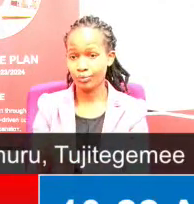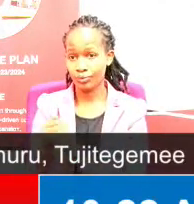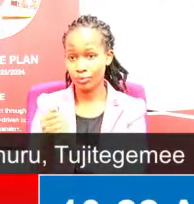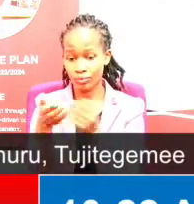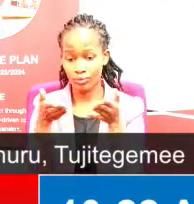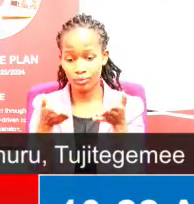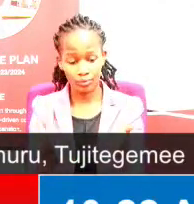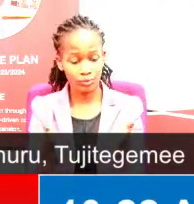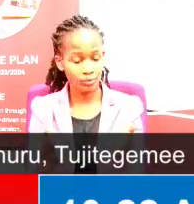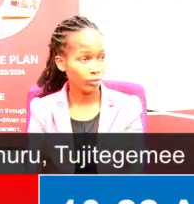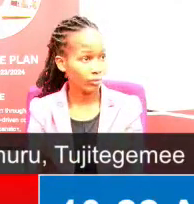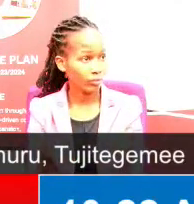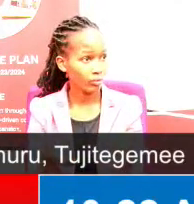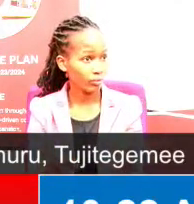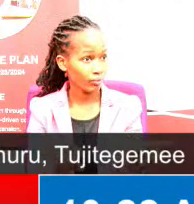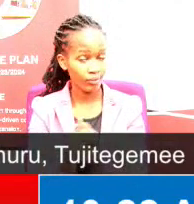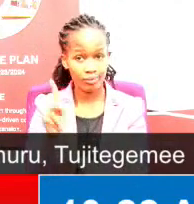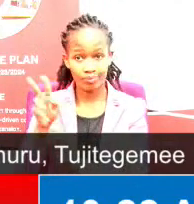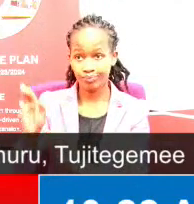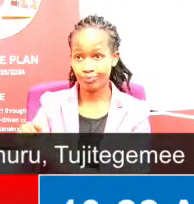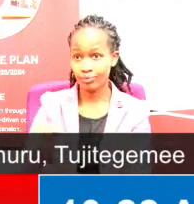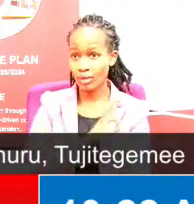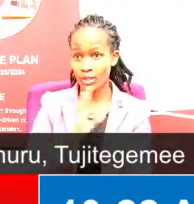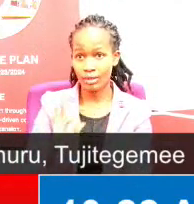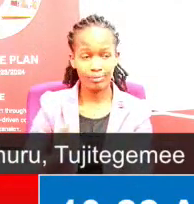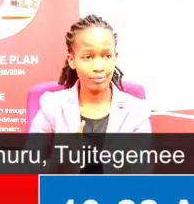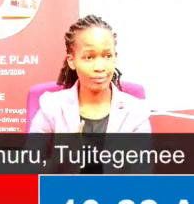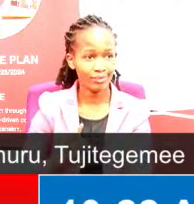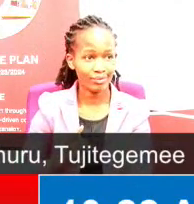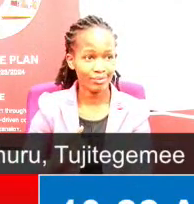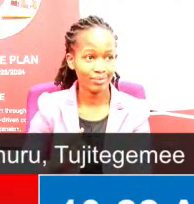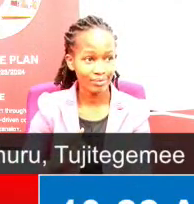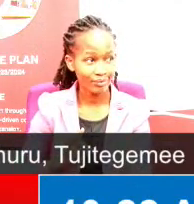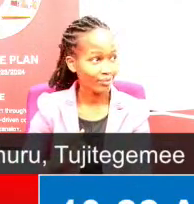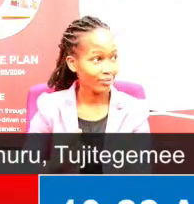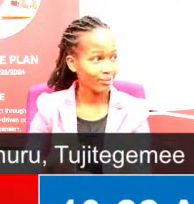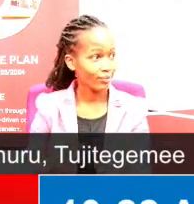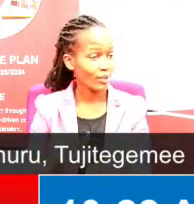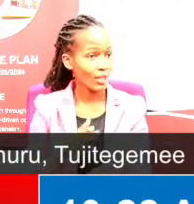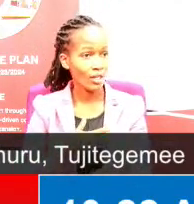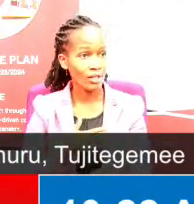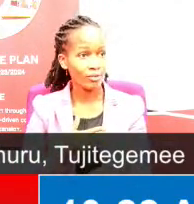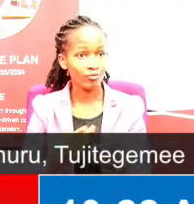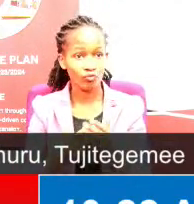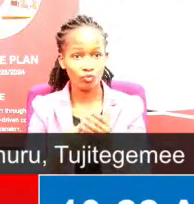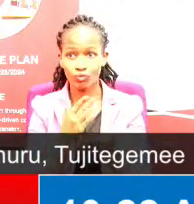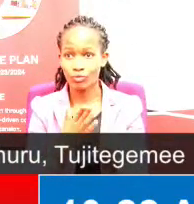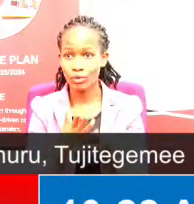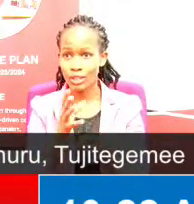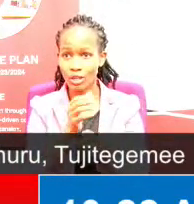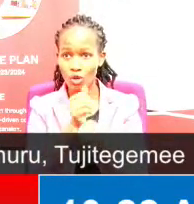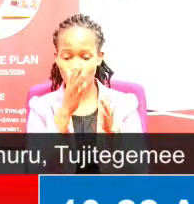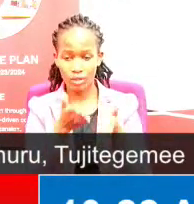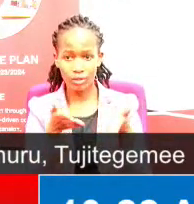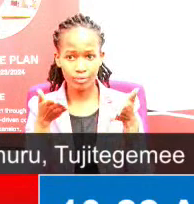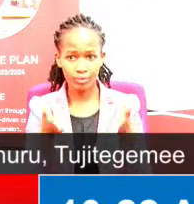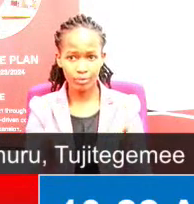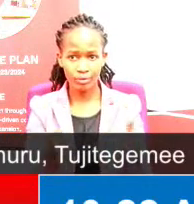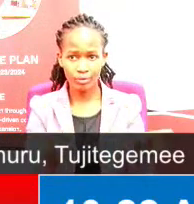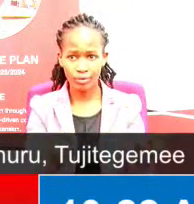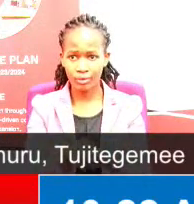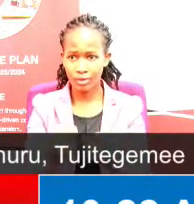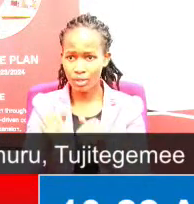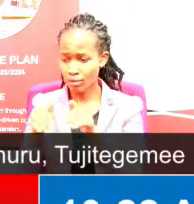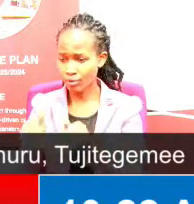present, the KRA staff fraternity, our esteemed stakeholders here present, and